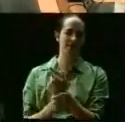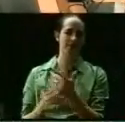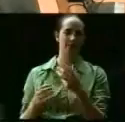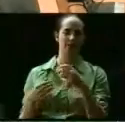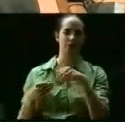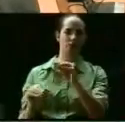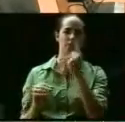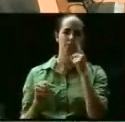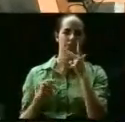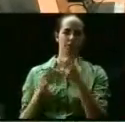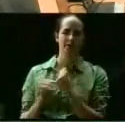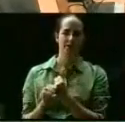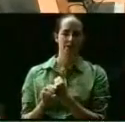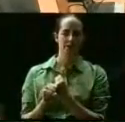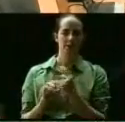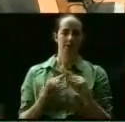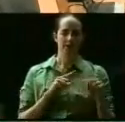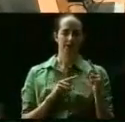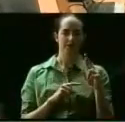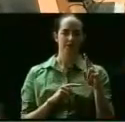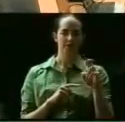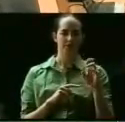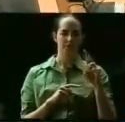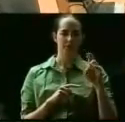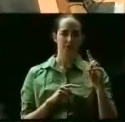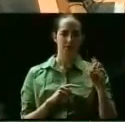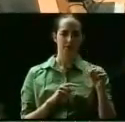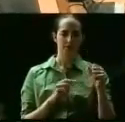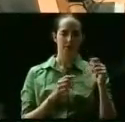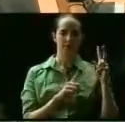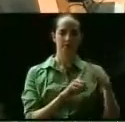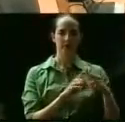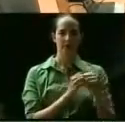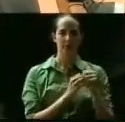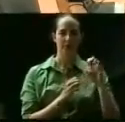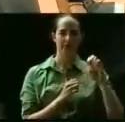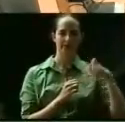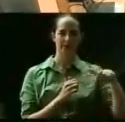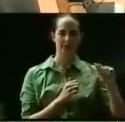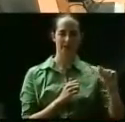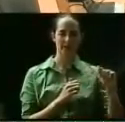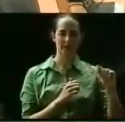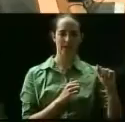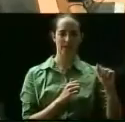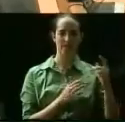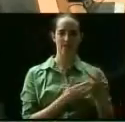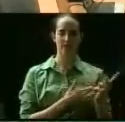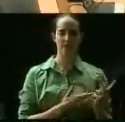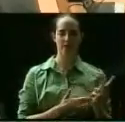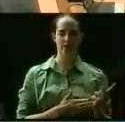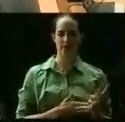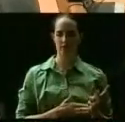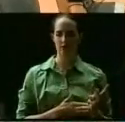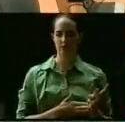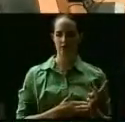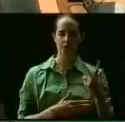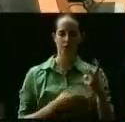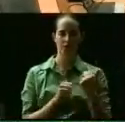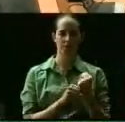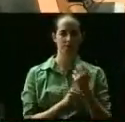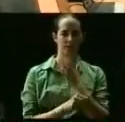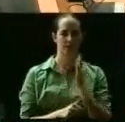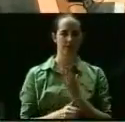3 years, but the records they filed with the EPA says that everything failed, and we went for 3 solid years and never sold a thing because our